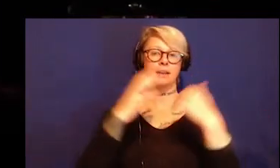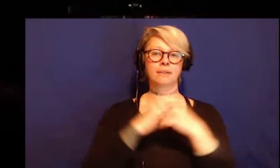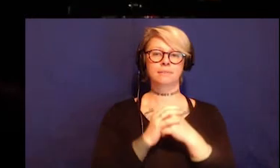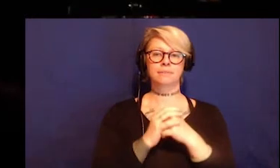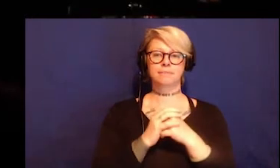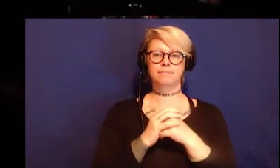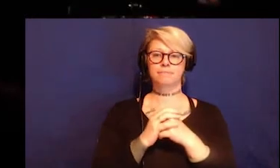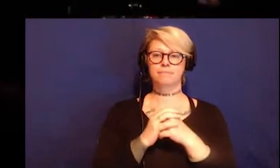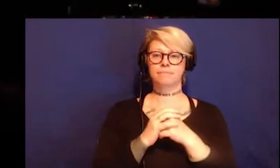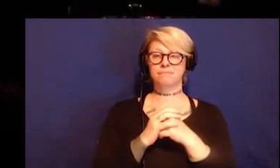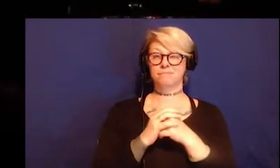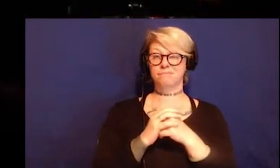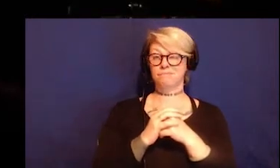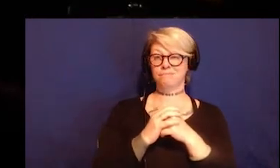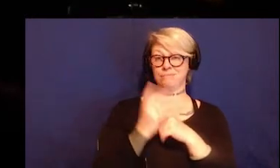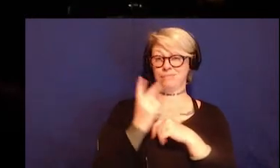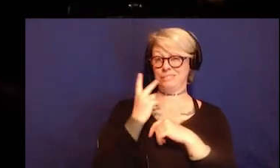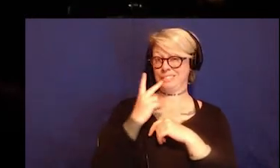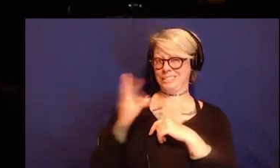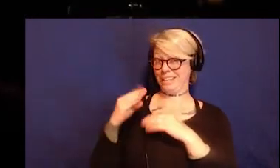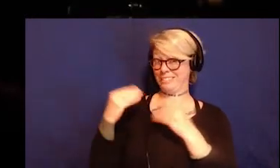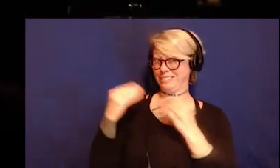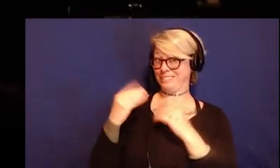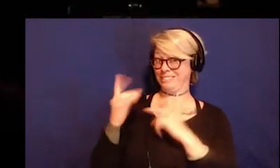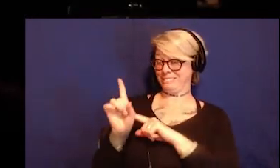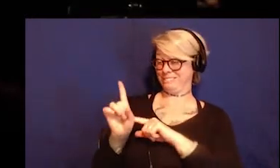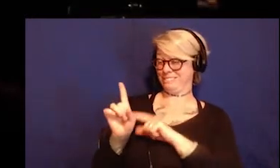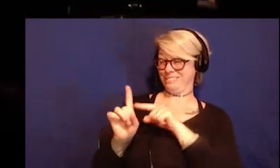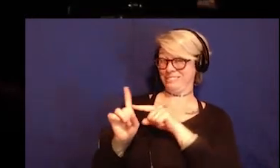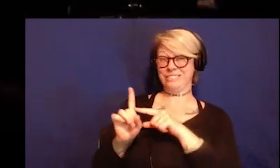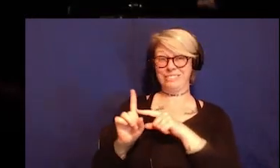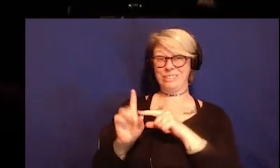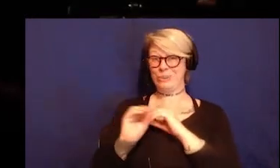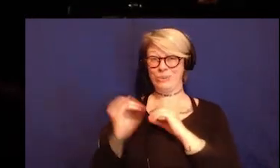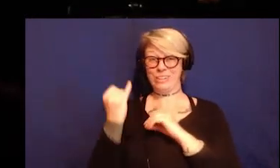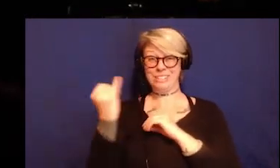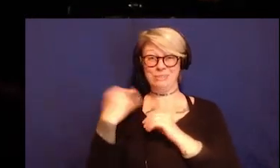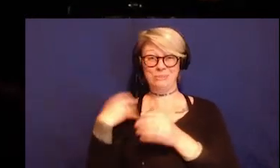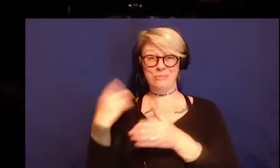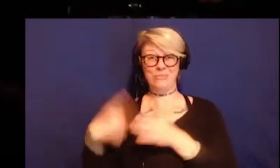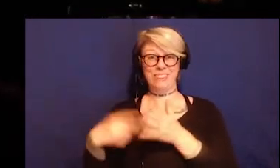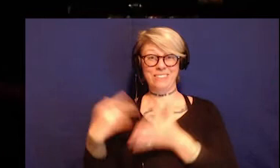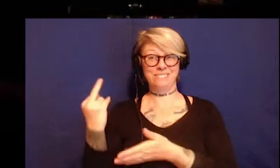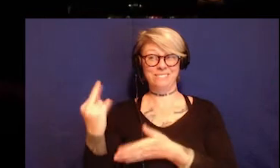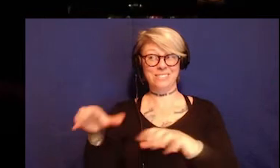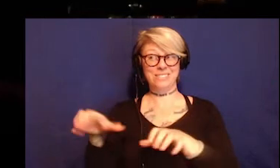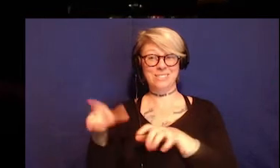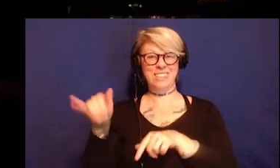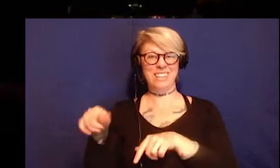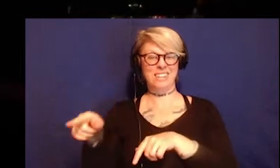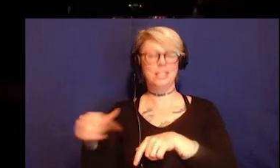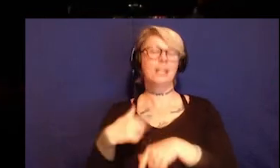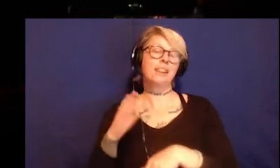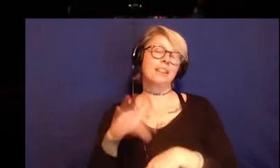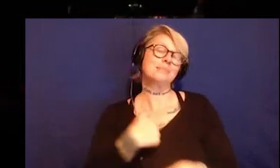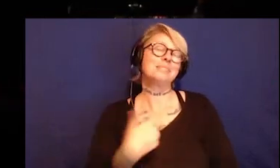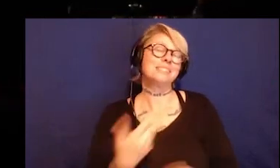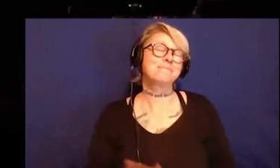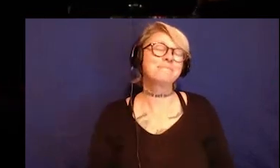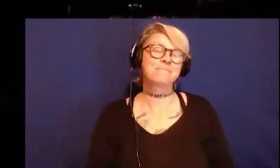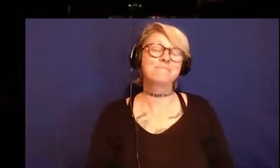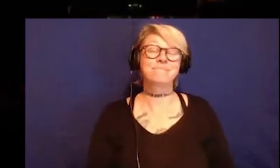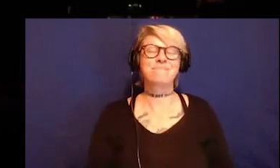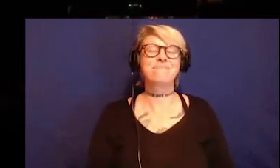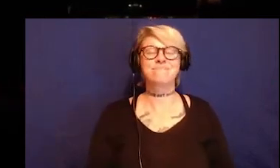You see that weirdo smiling awkwardly, like she has no idea what the fuck she's doing there? That's me.